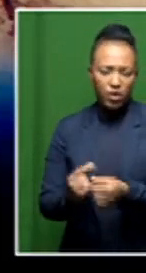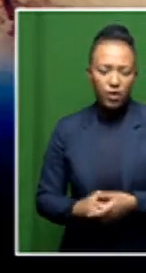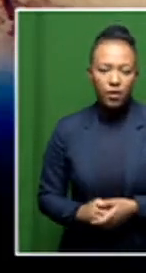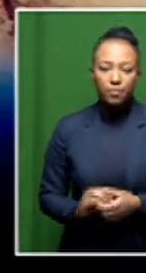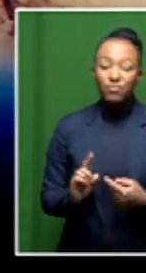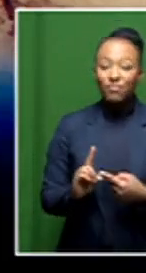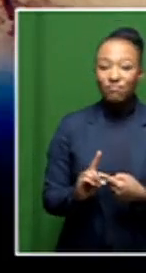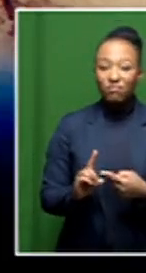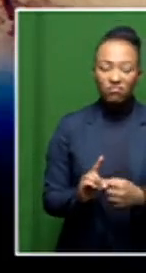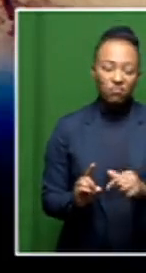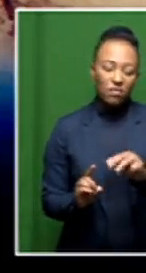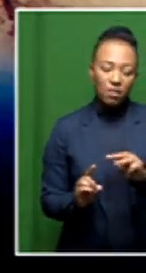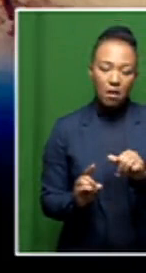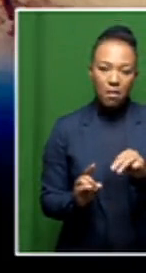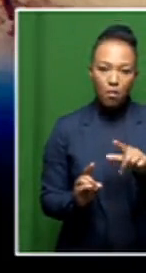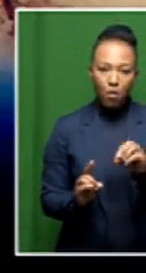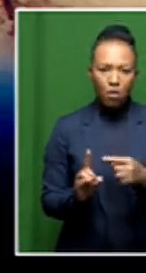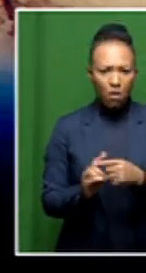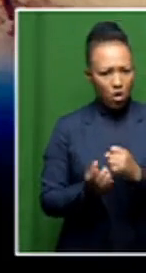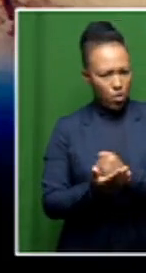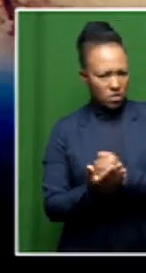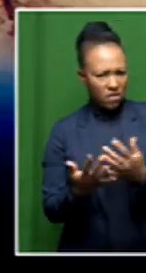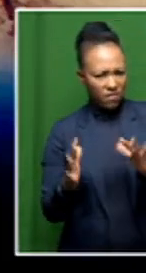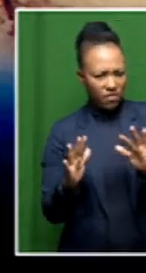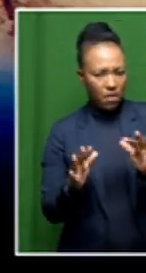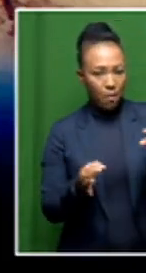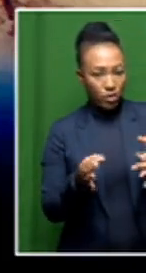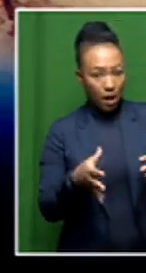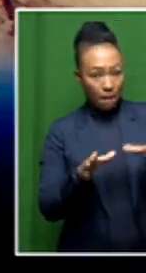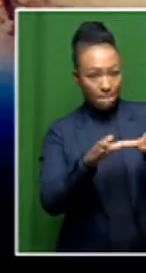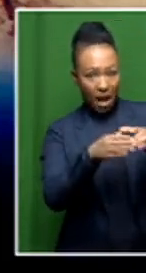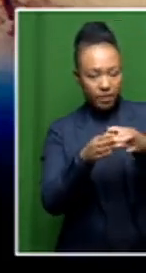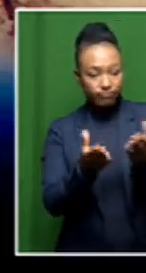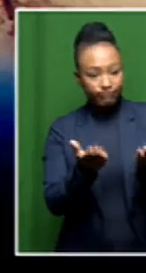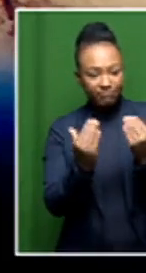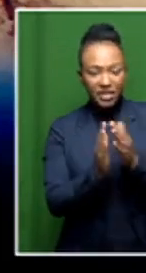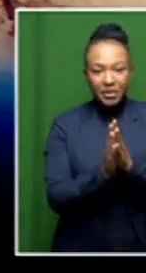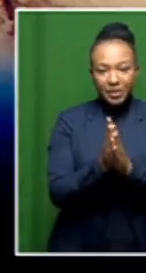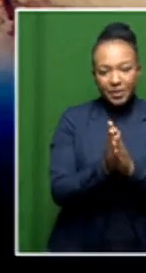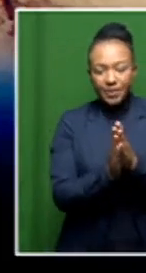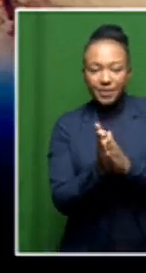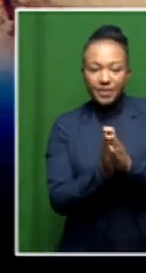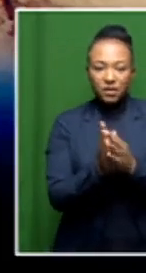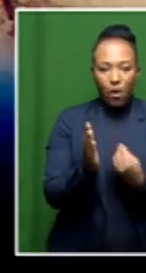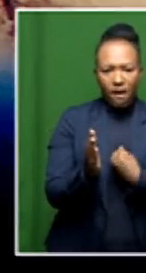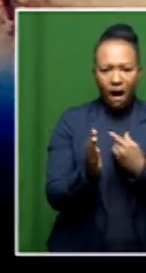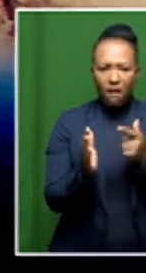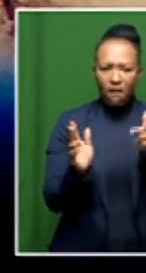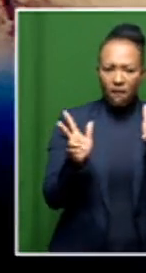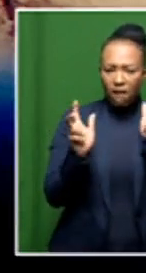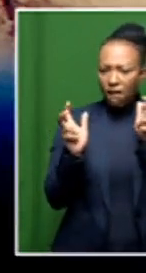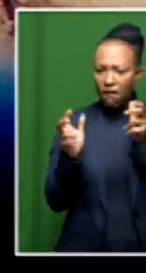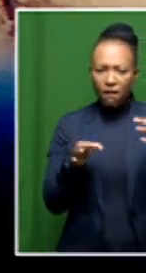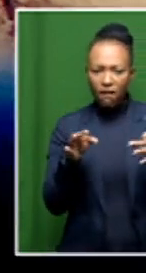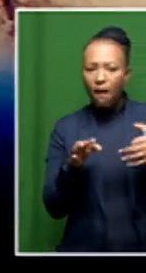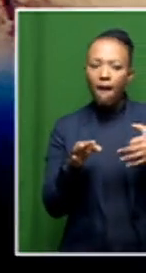Mr. Mamabolo said, they register, and then it's up to the political parties to enthuse the younger population enough